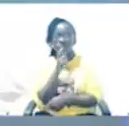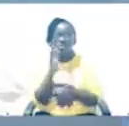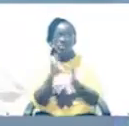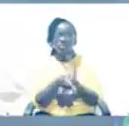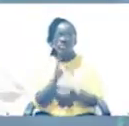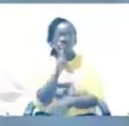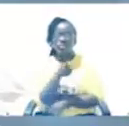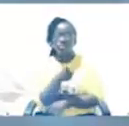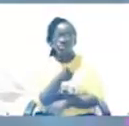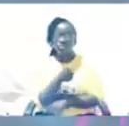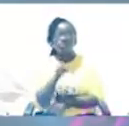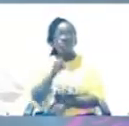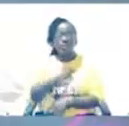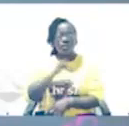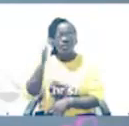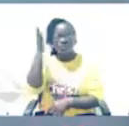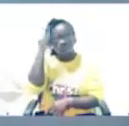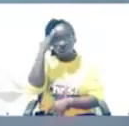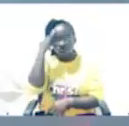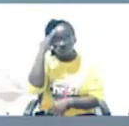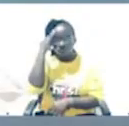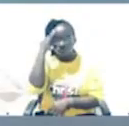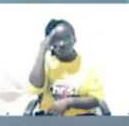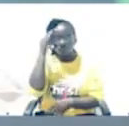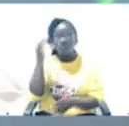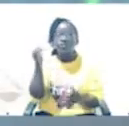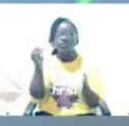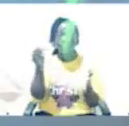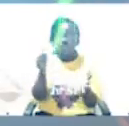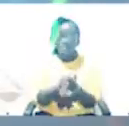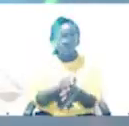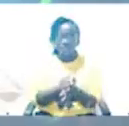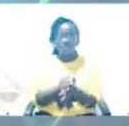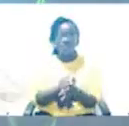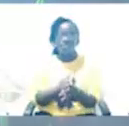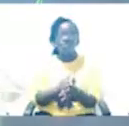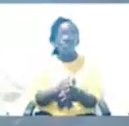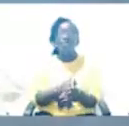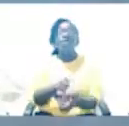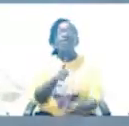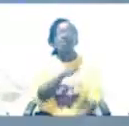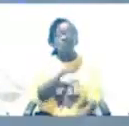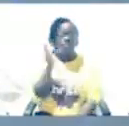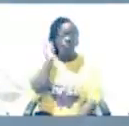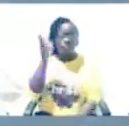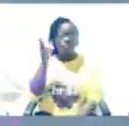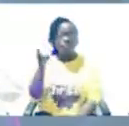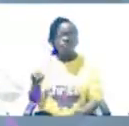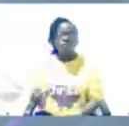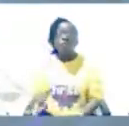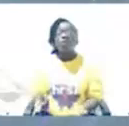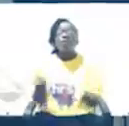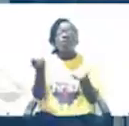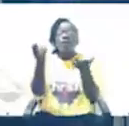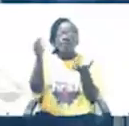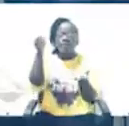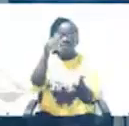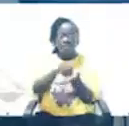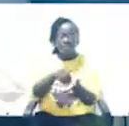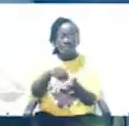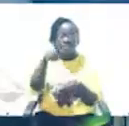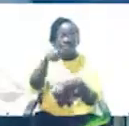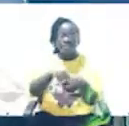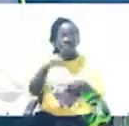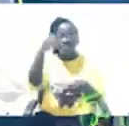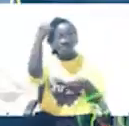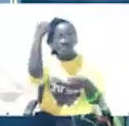say. I know meaning that he will rise again in the last day.